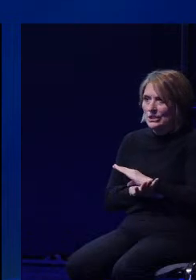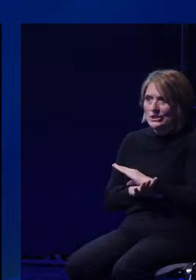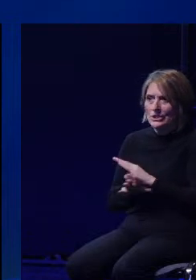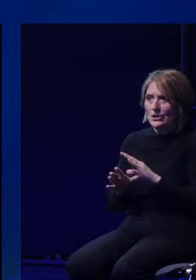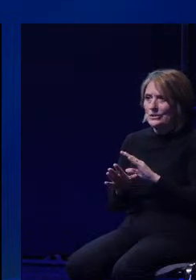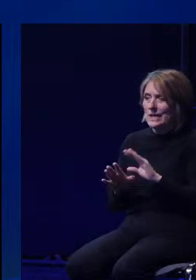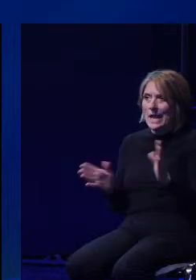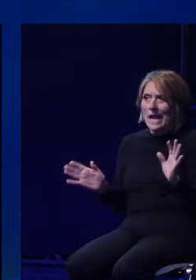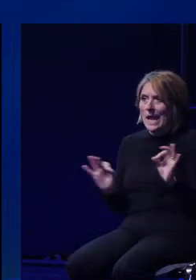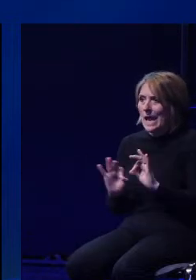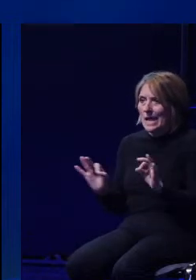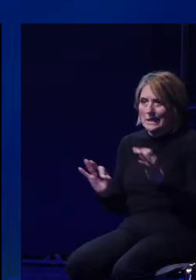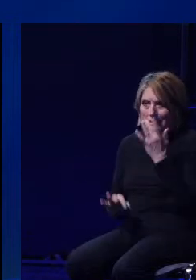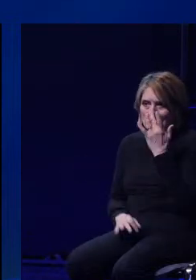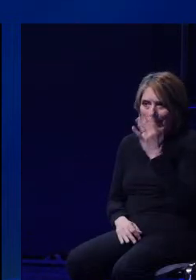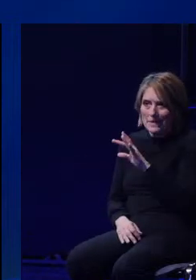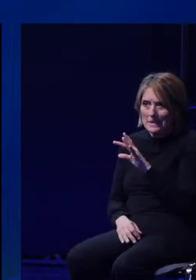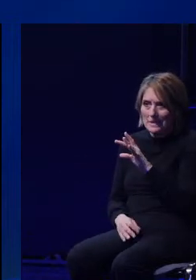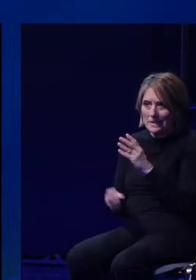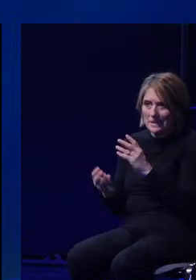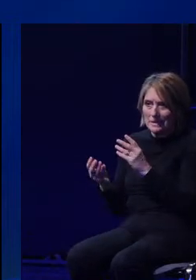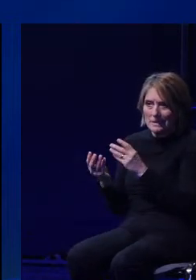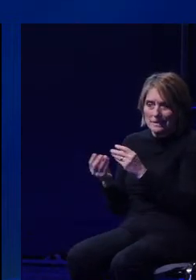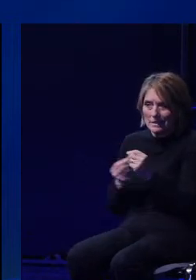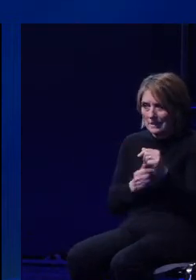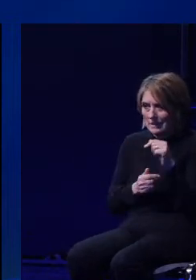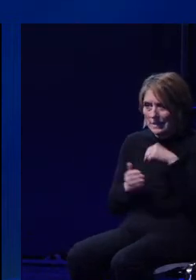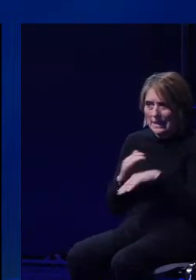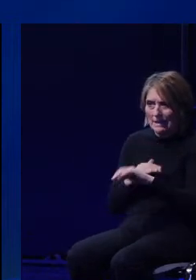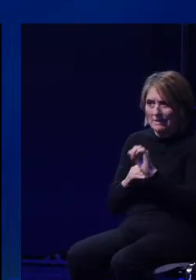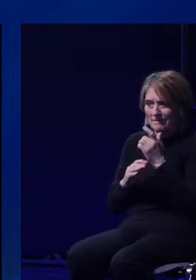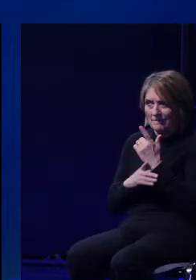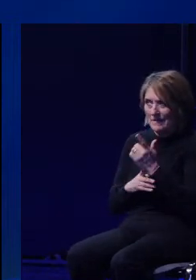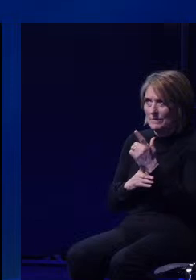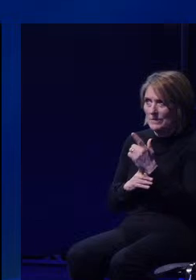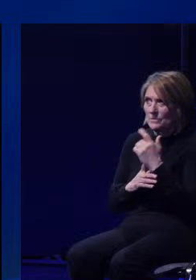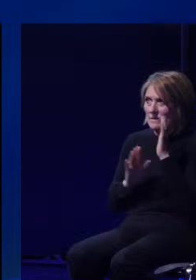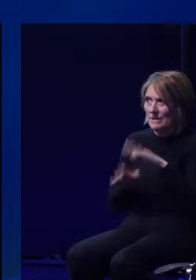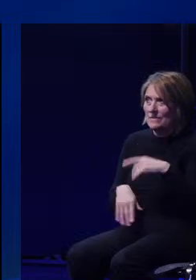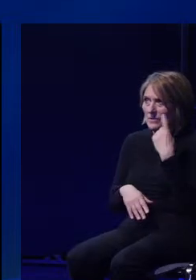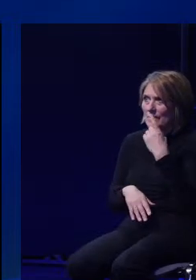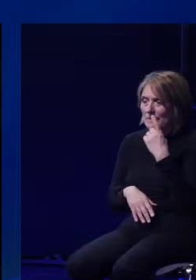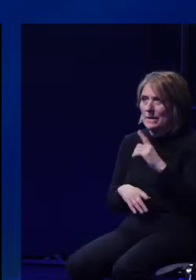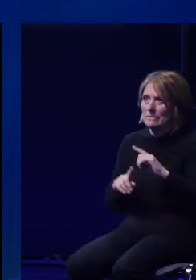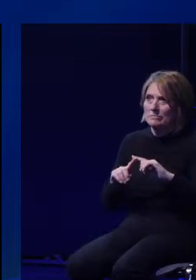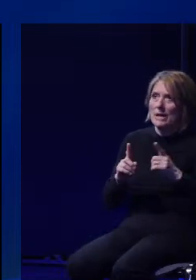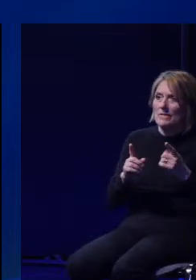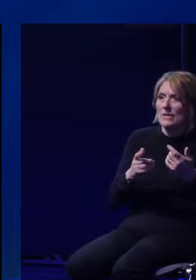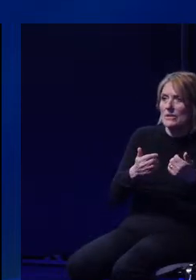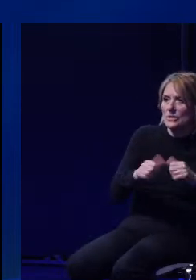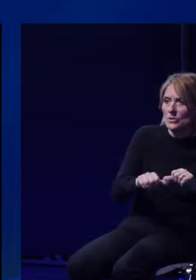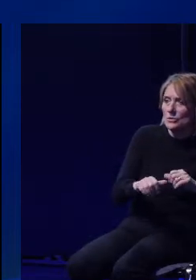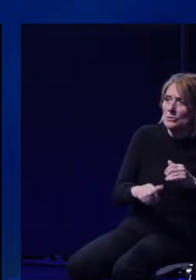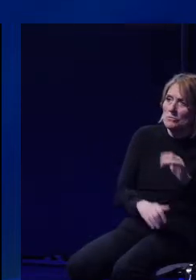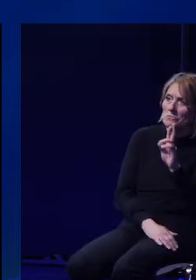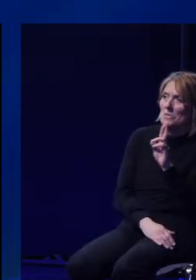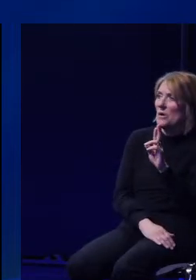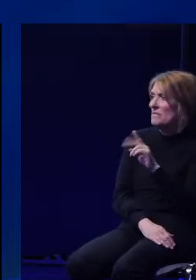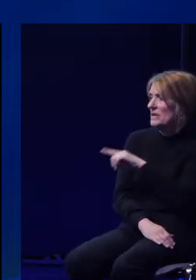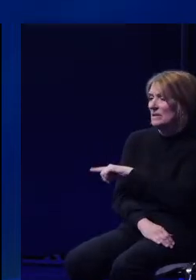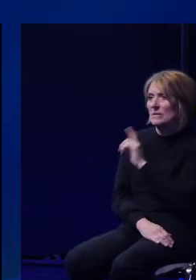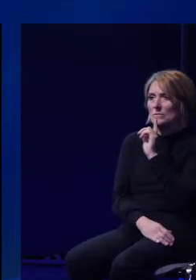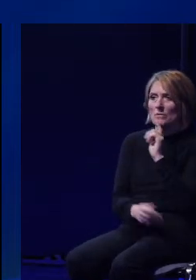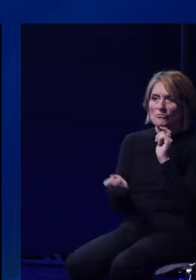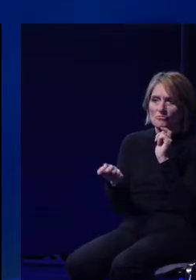synthetic image in there. Let's just assume that for a moment. Then I think you're going to start thinking about other solutions as well. Hopefully Radical, for example,